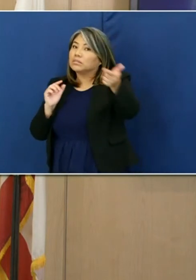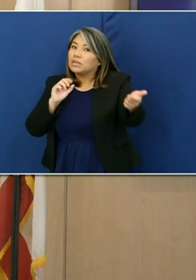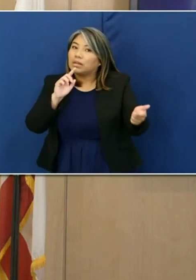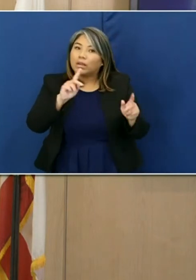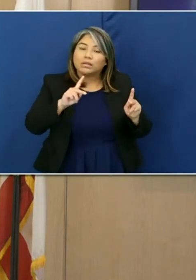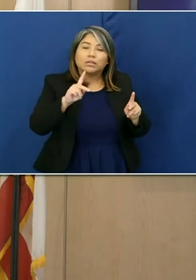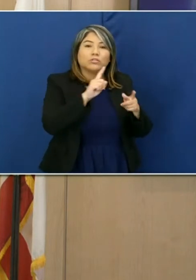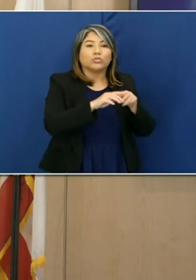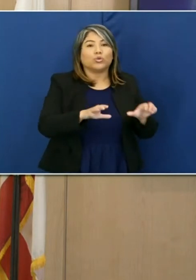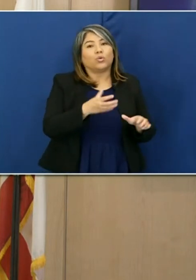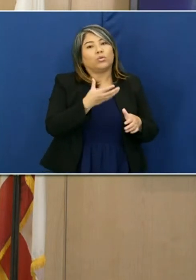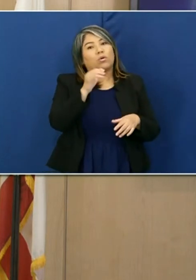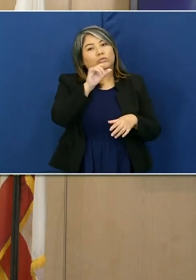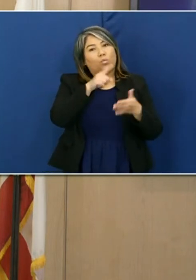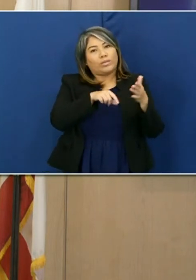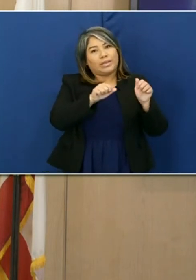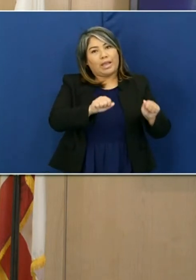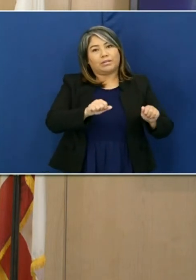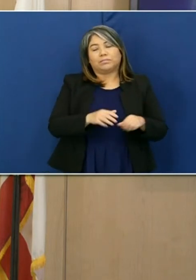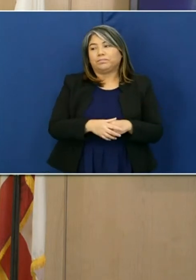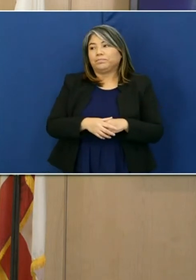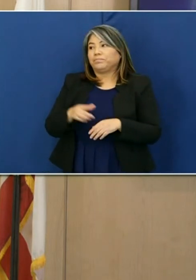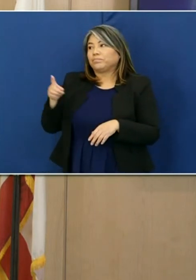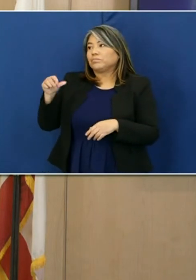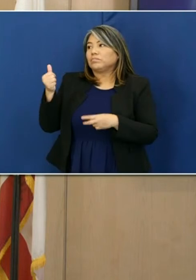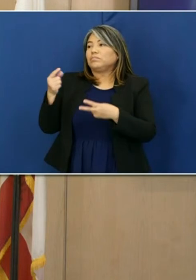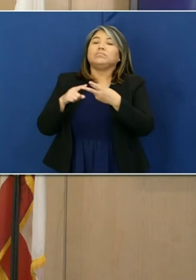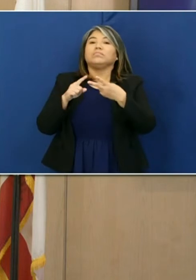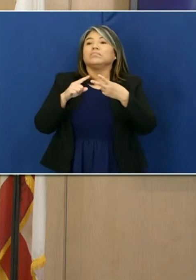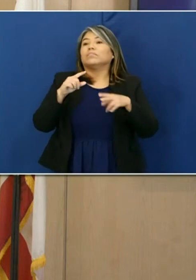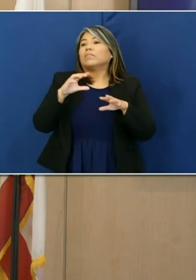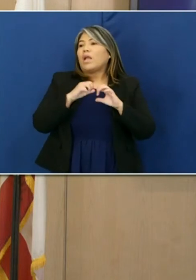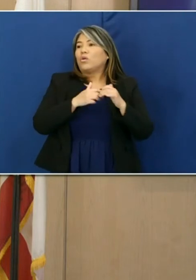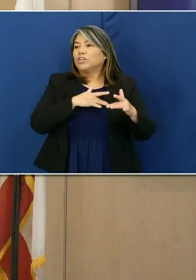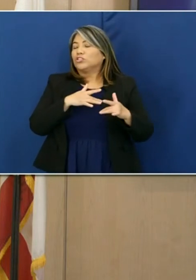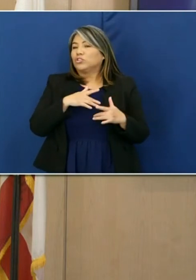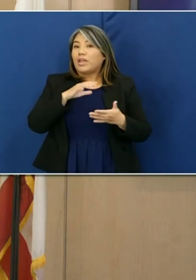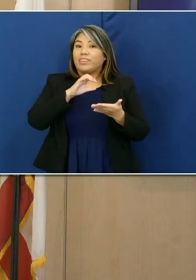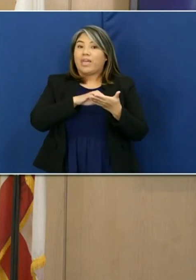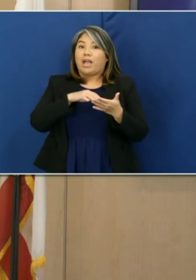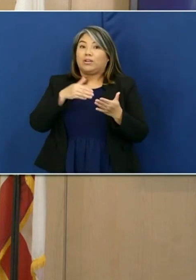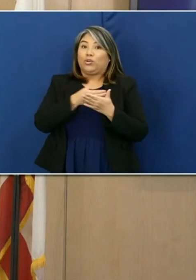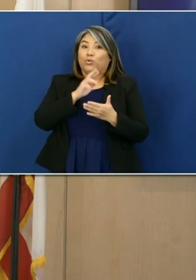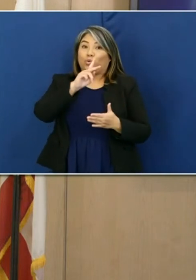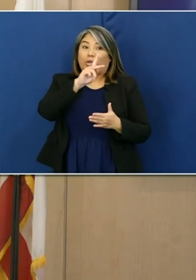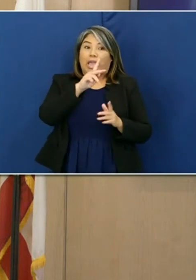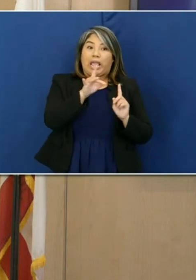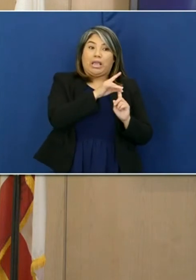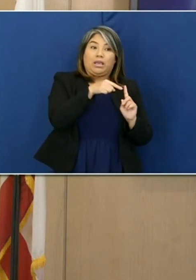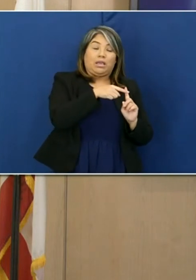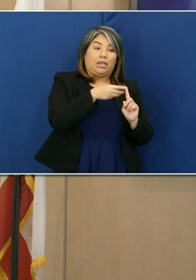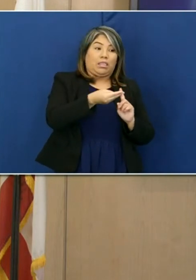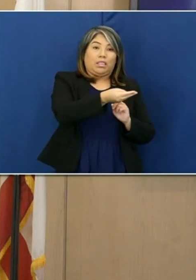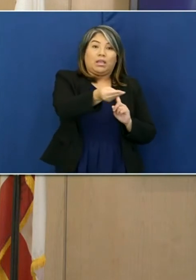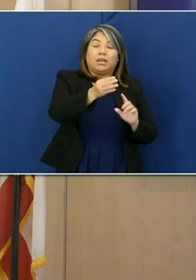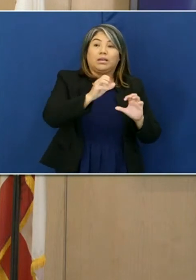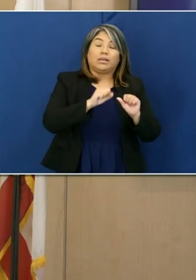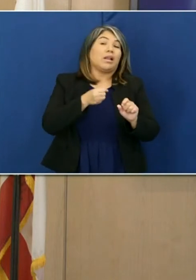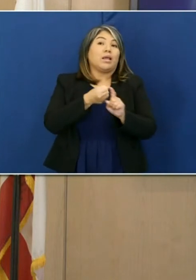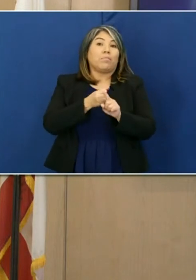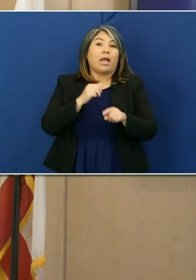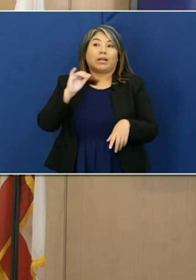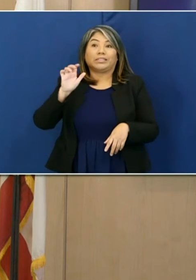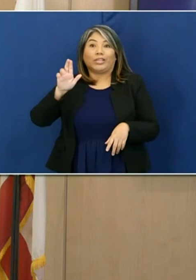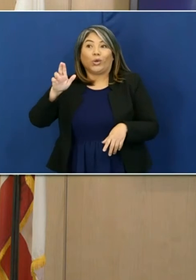Supervisor Fletcher, the second part of her question was, how concerned are you about how this variant could impact our ICU capacity? Well,